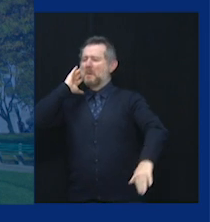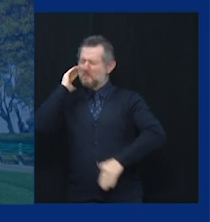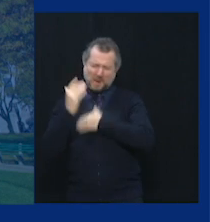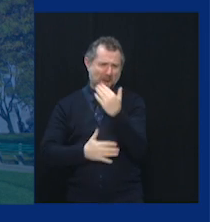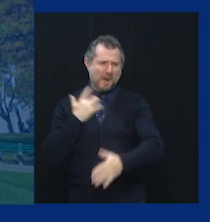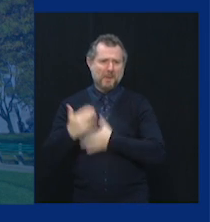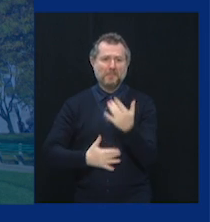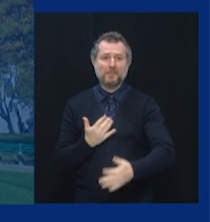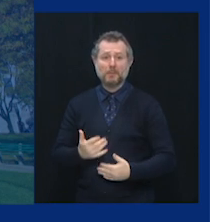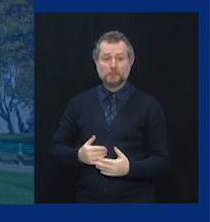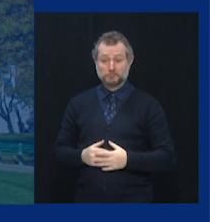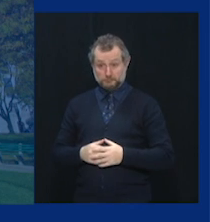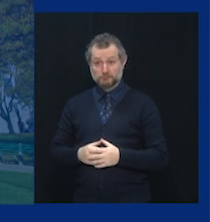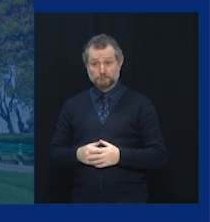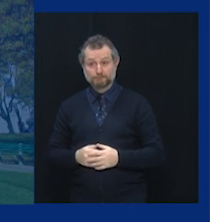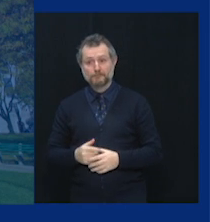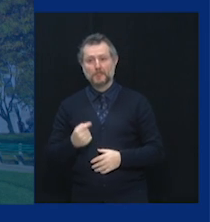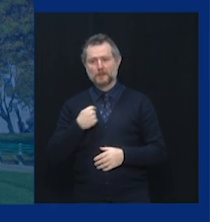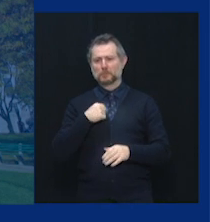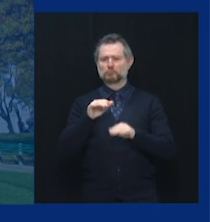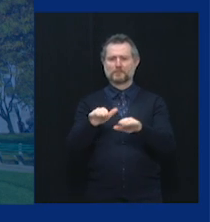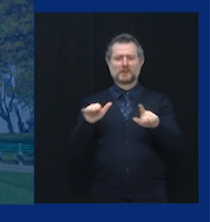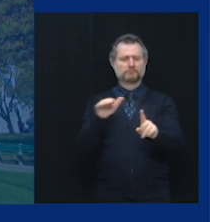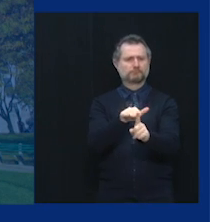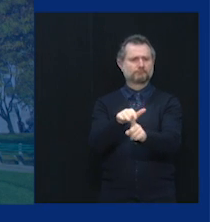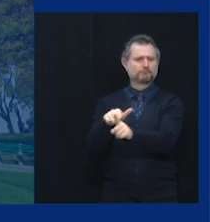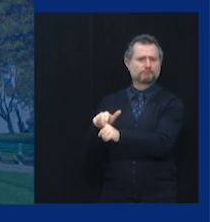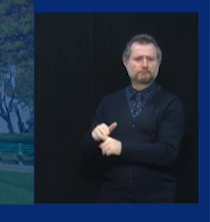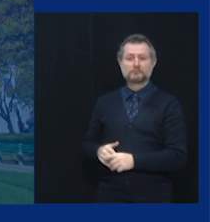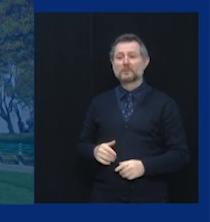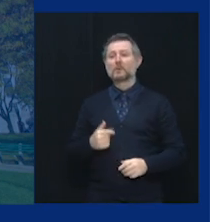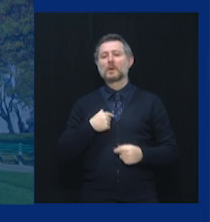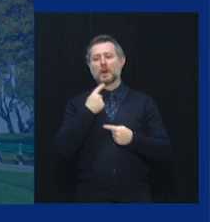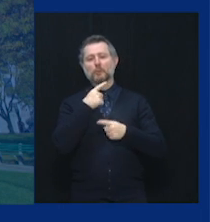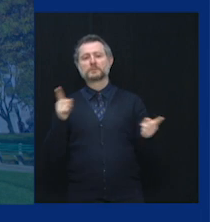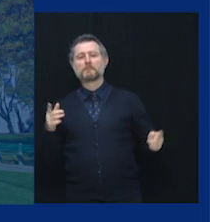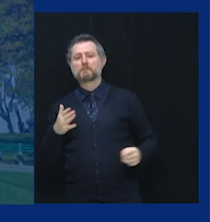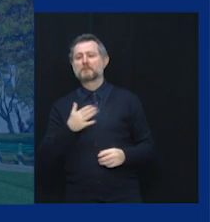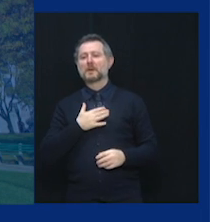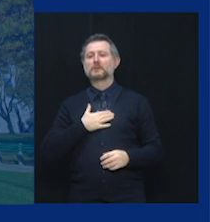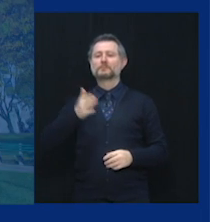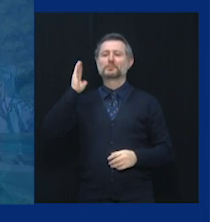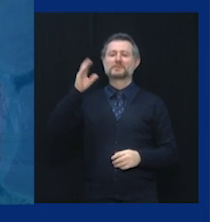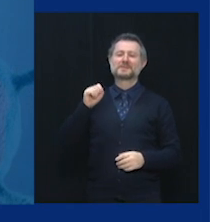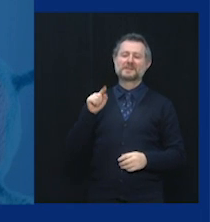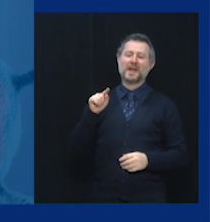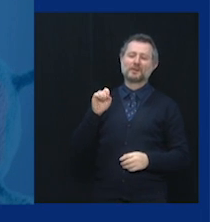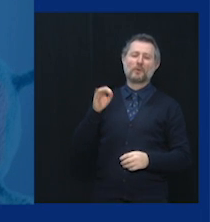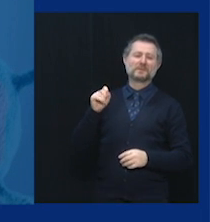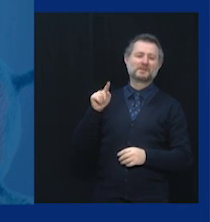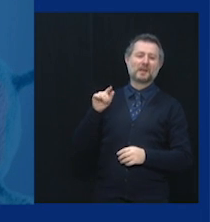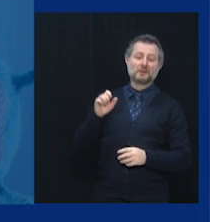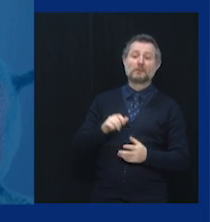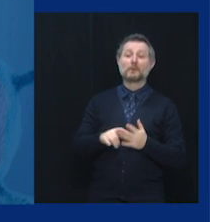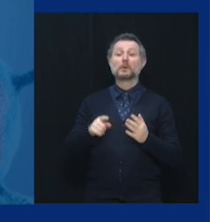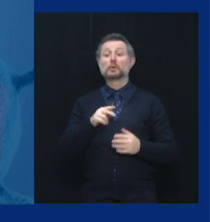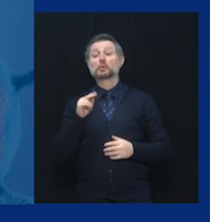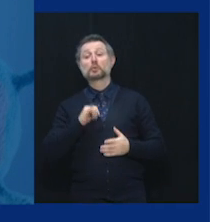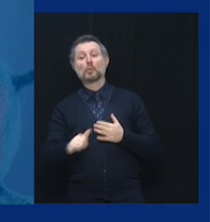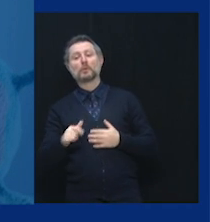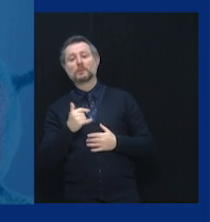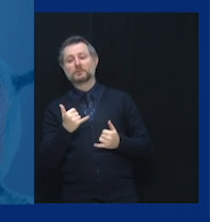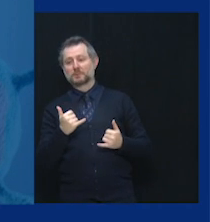just a reminder. As I announced on the State of the State, New York is operating on multiple levels right